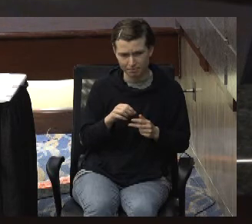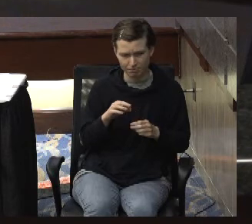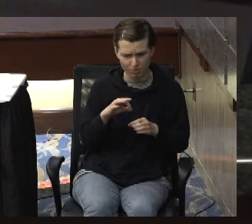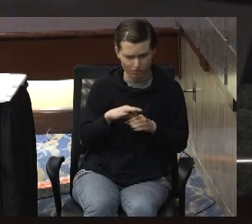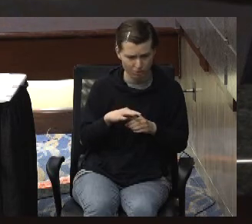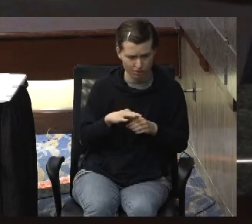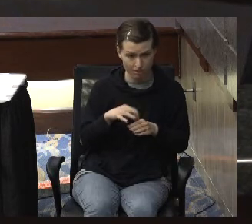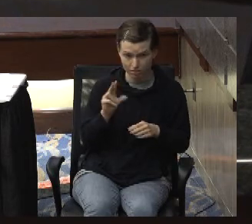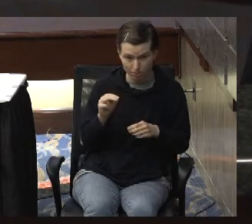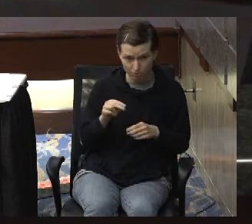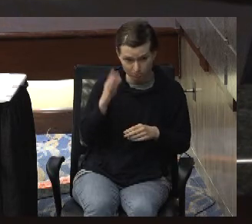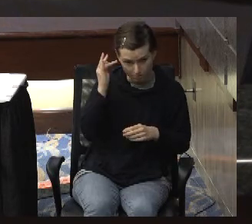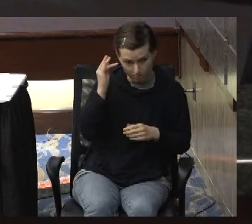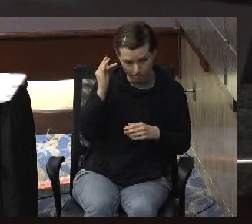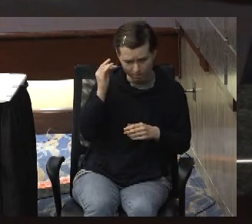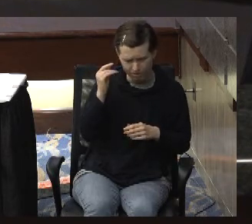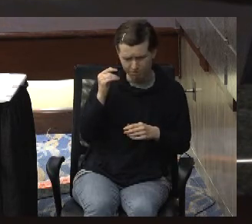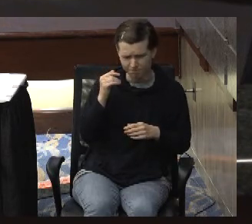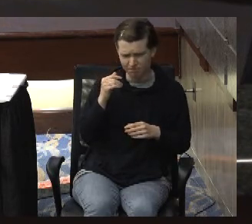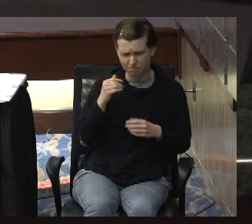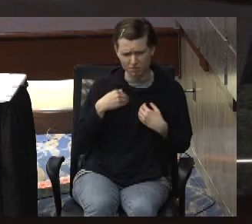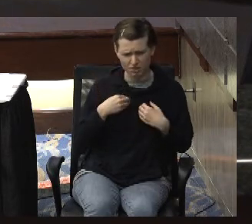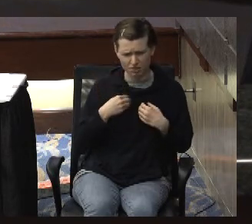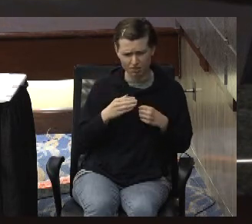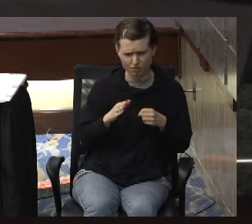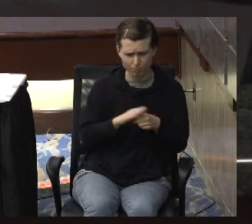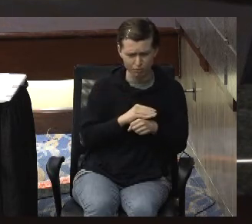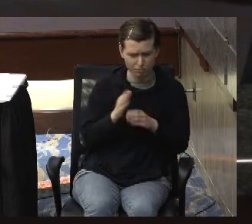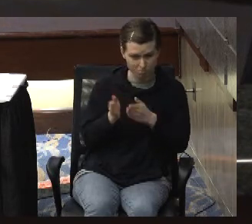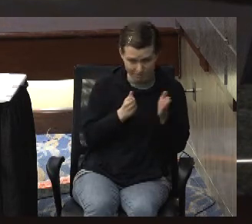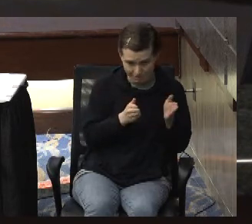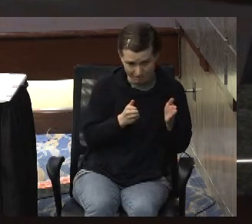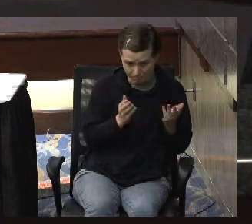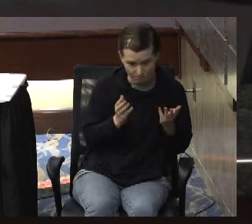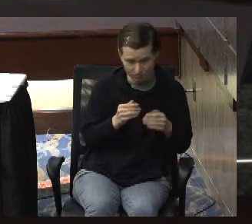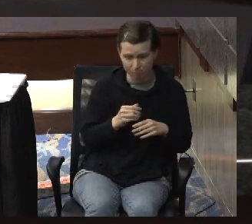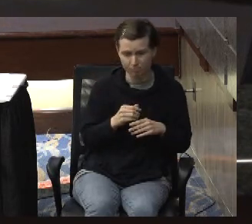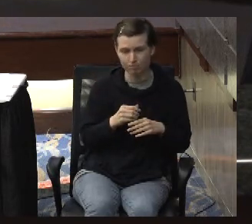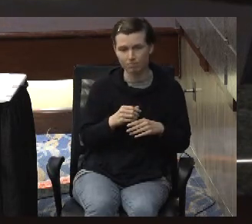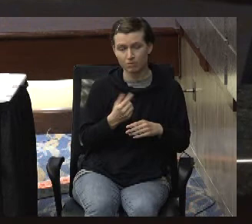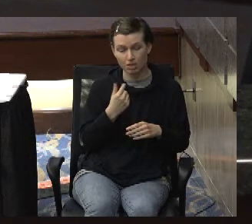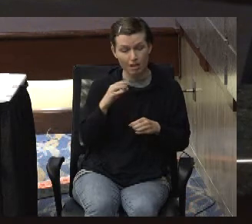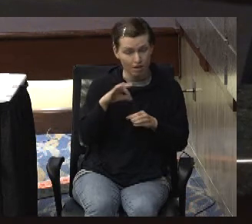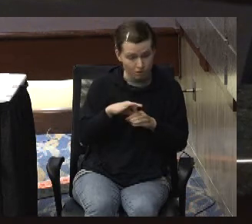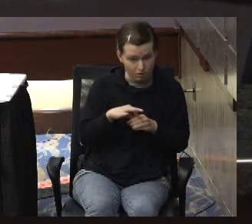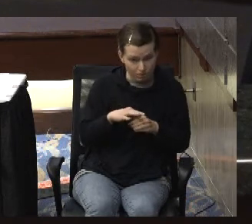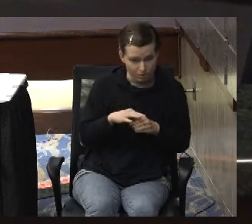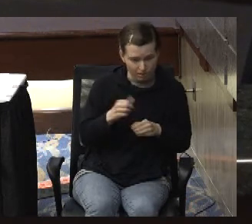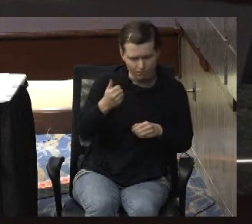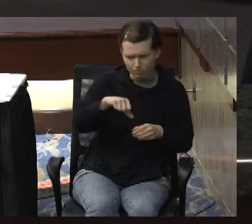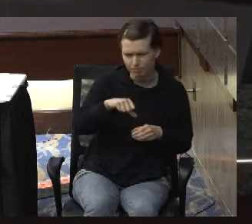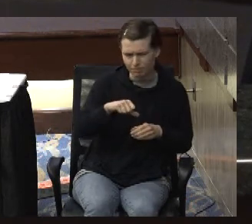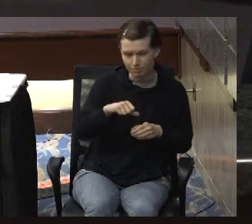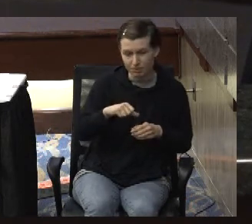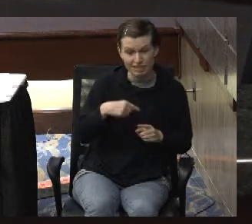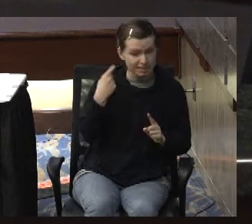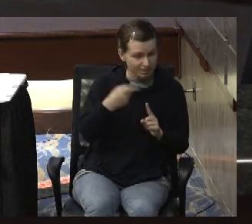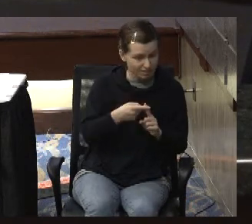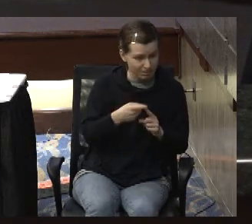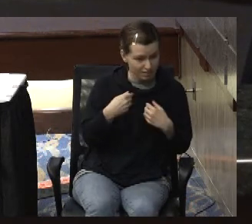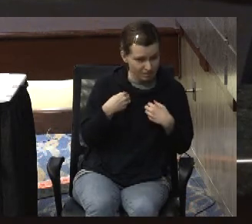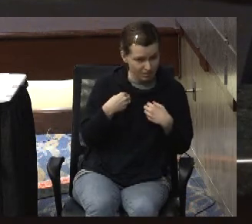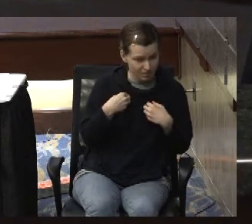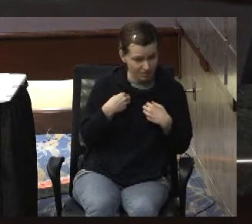because we don't have a full plan yet. And so I think I will also be voting in opposition of this until we have a plan with